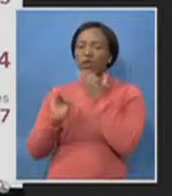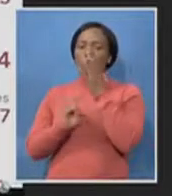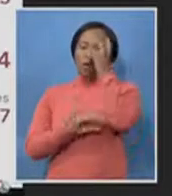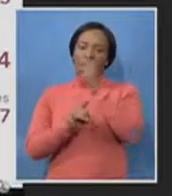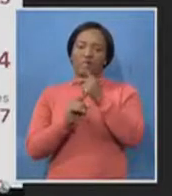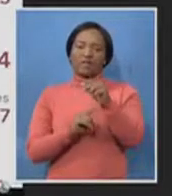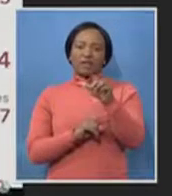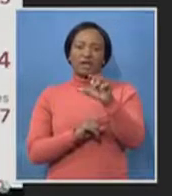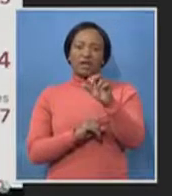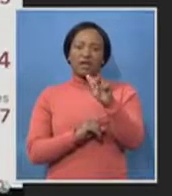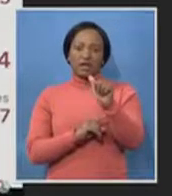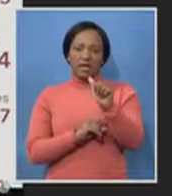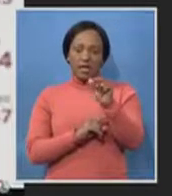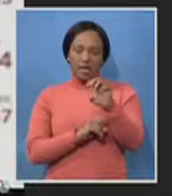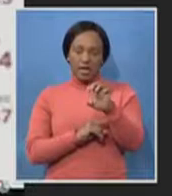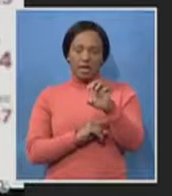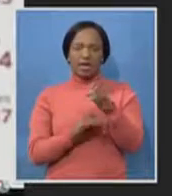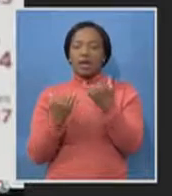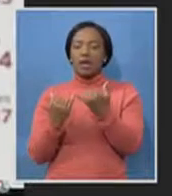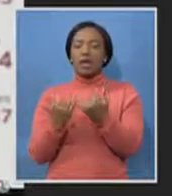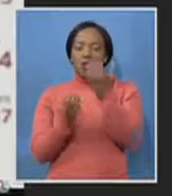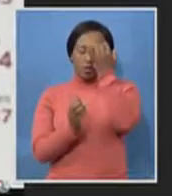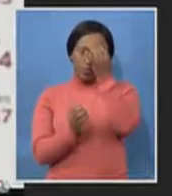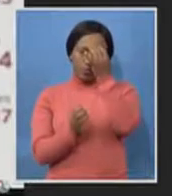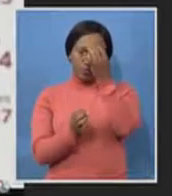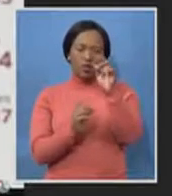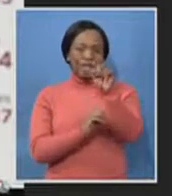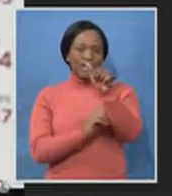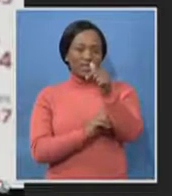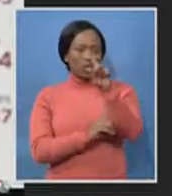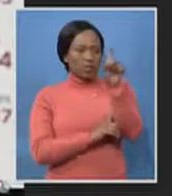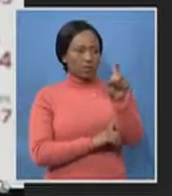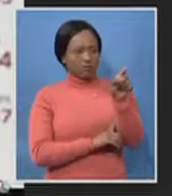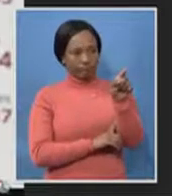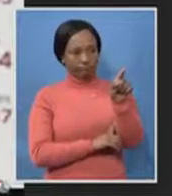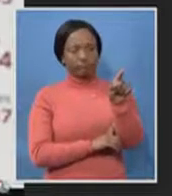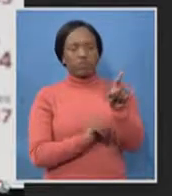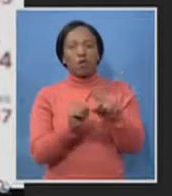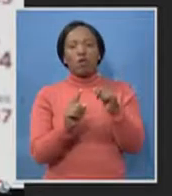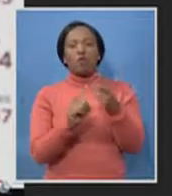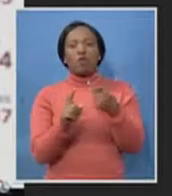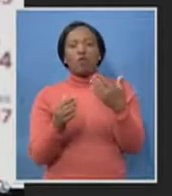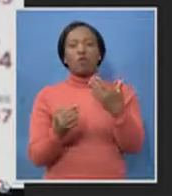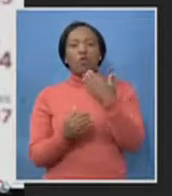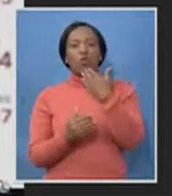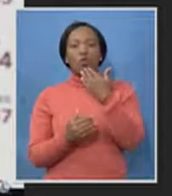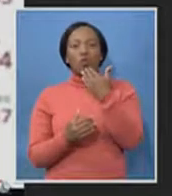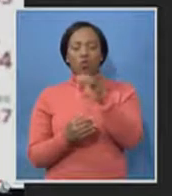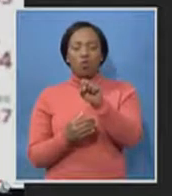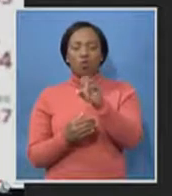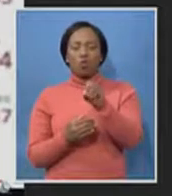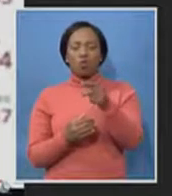tell you of another question, related question that also came from Sophie, and she's asking about progress being made